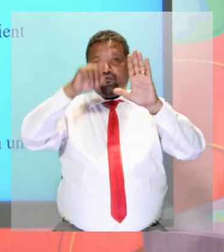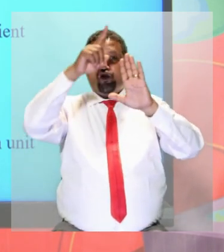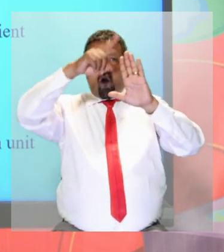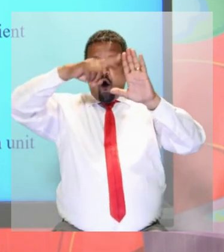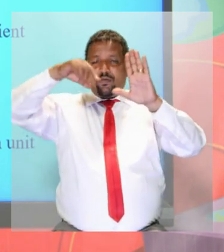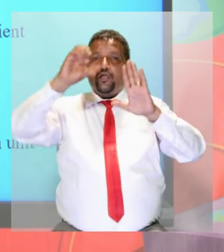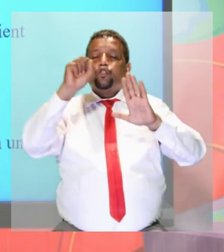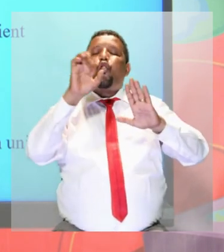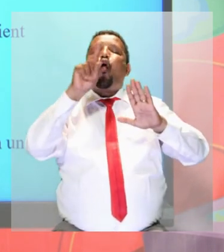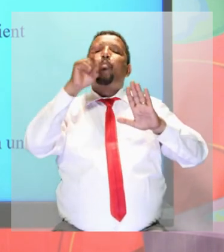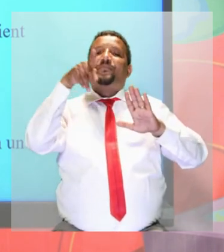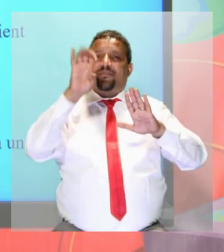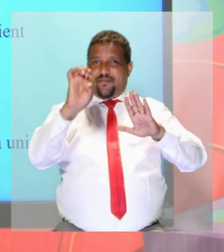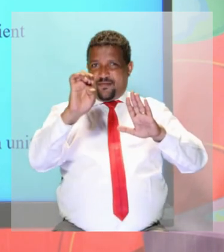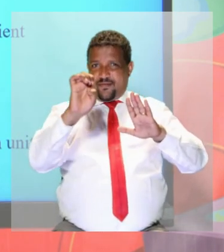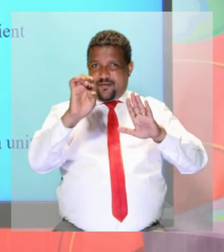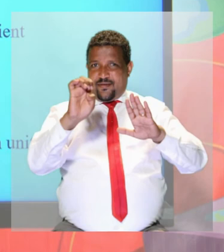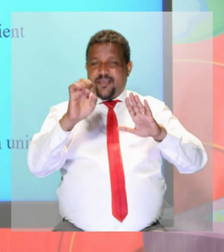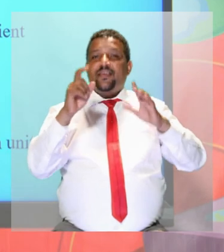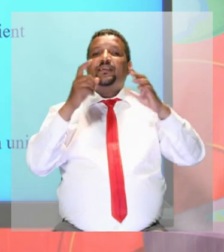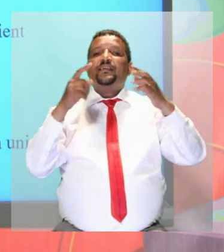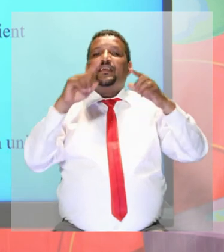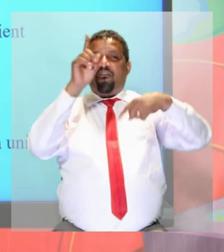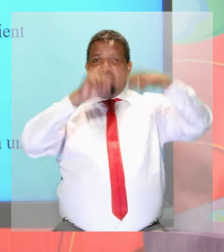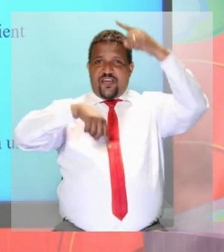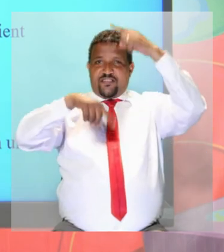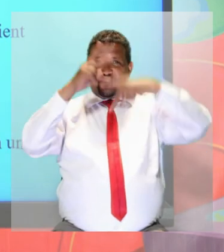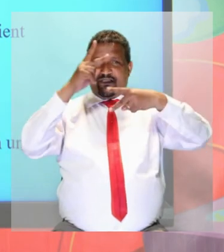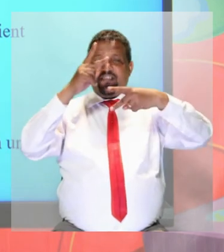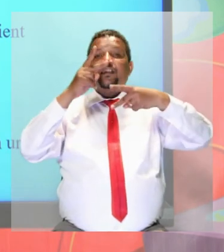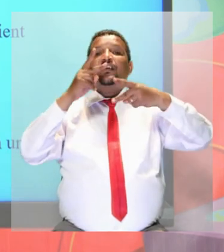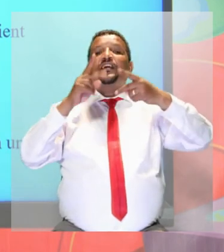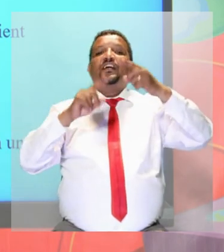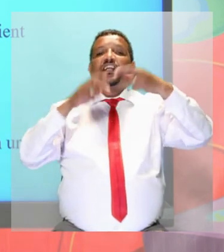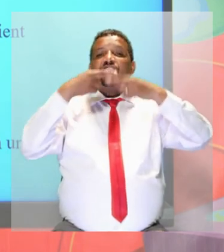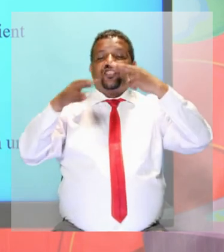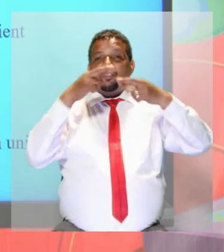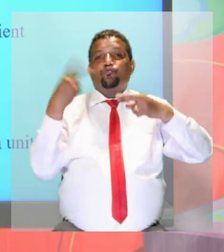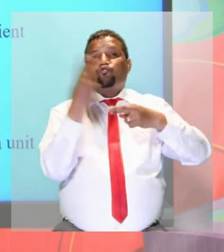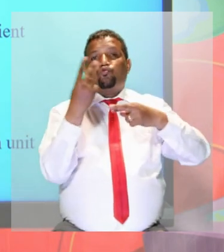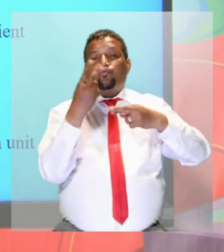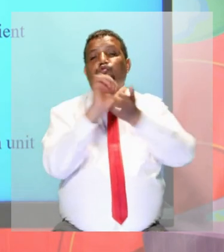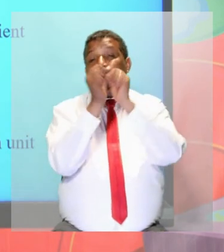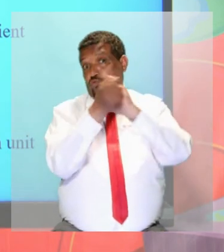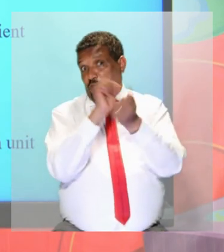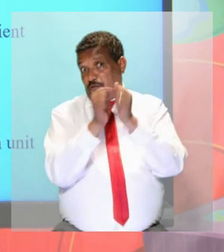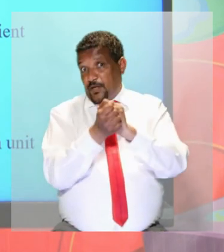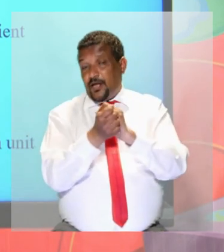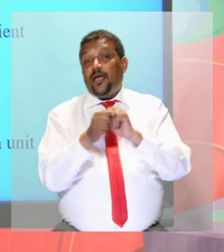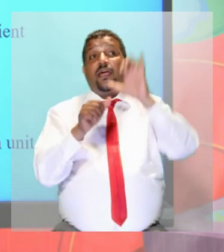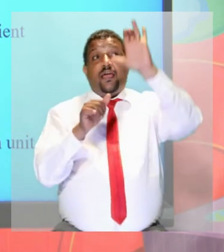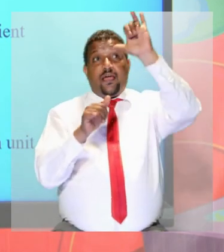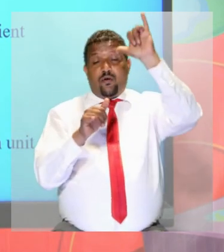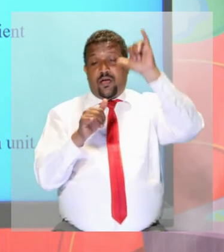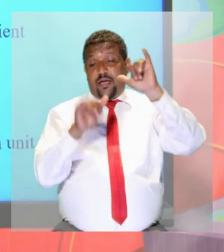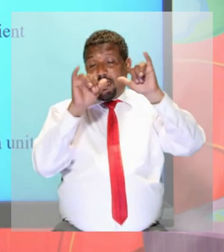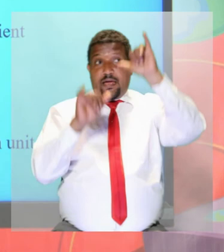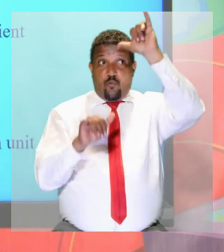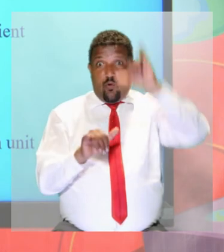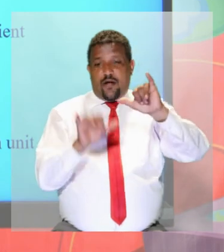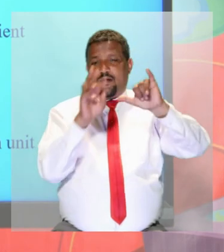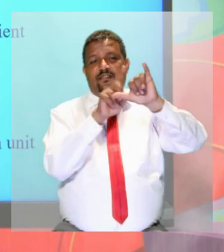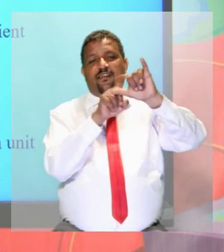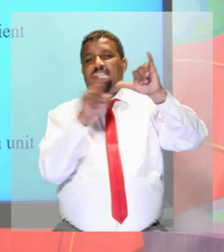curve. This is due to the inverse relationship between the two variables that are entered in the X and Y axes. That